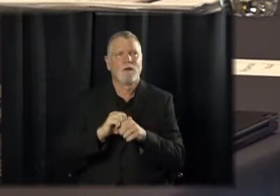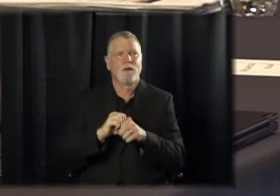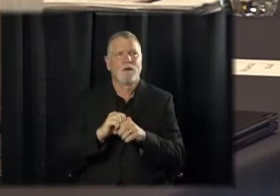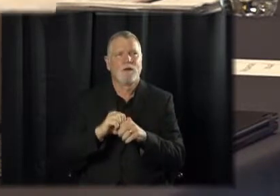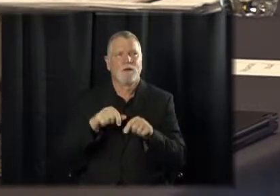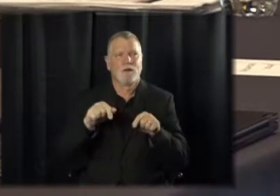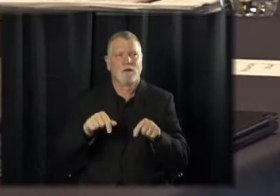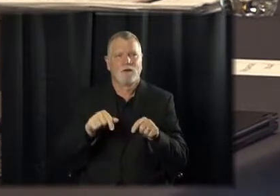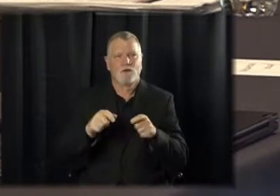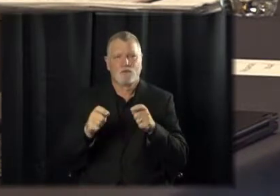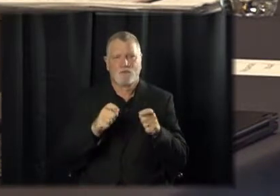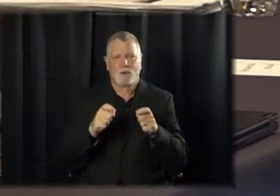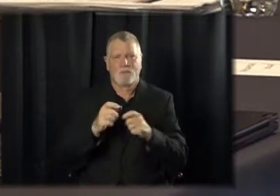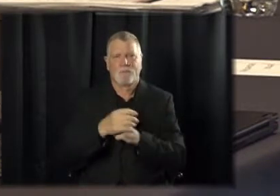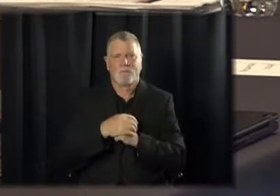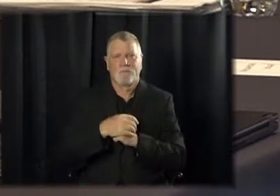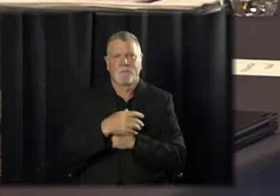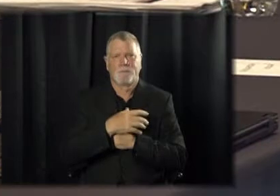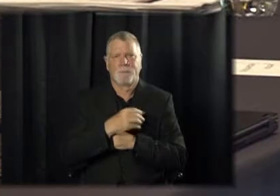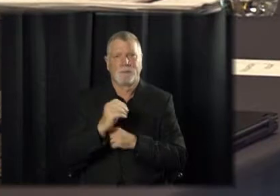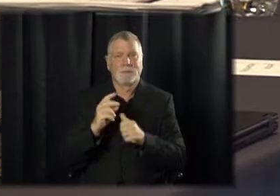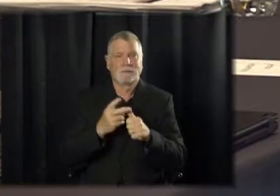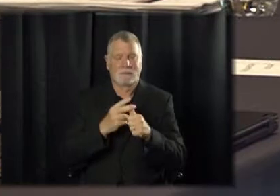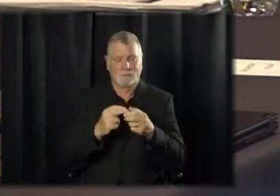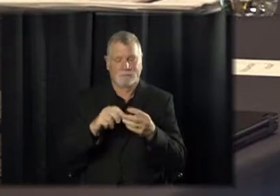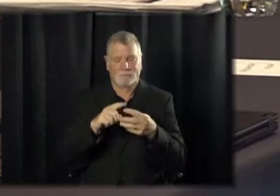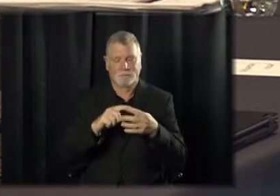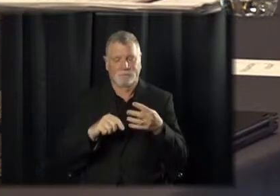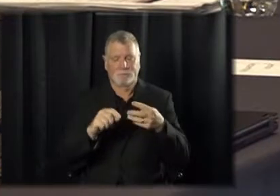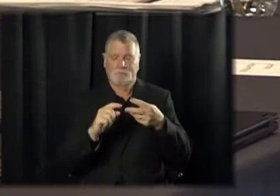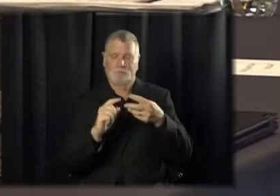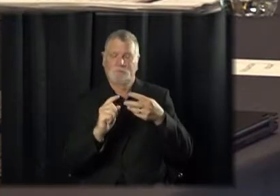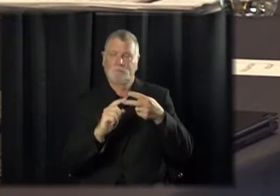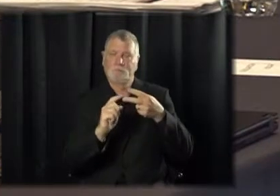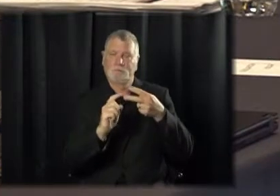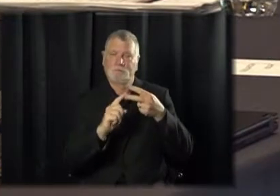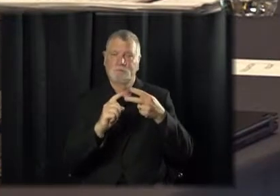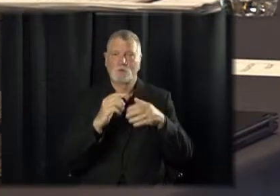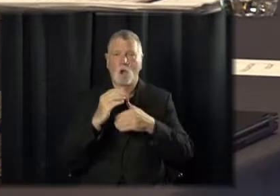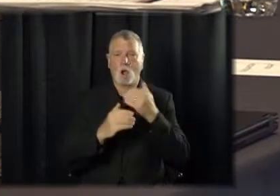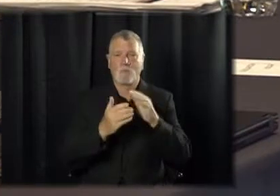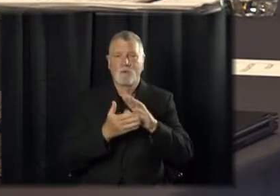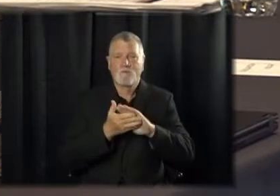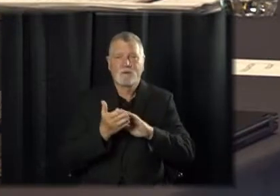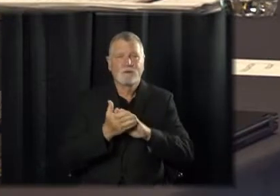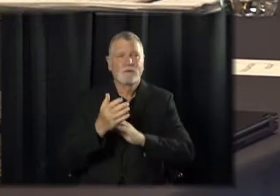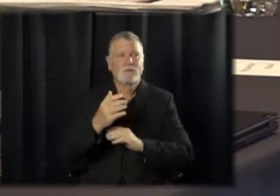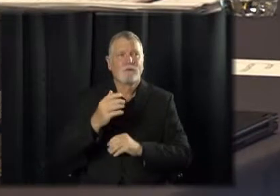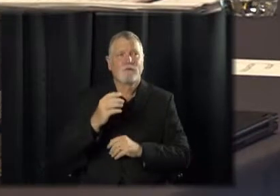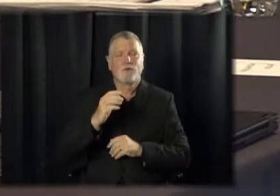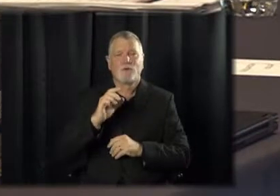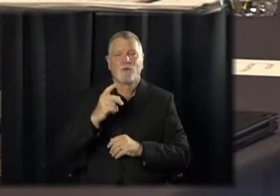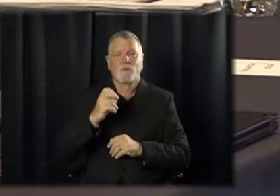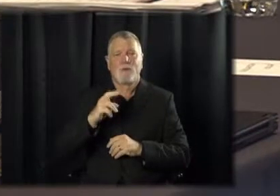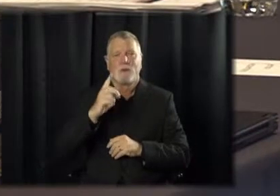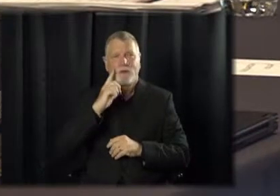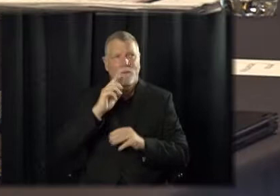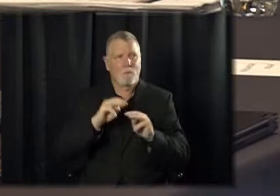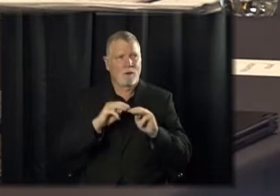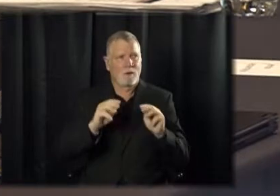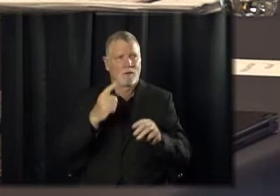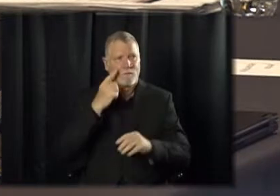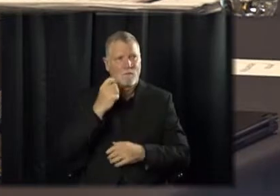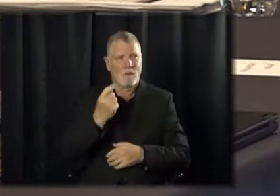measures described. Second, operational efficiencies. UPR existing operational model